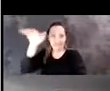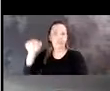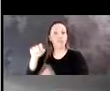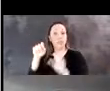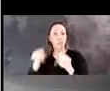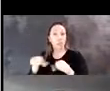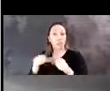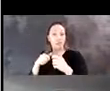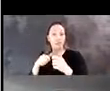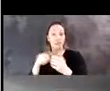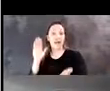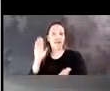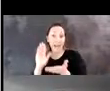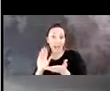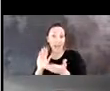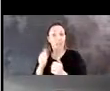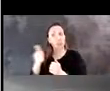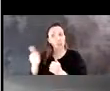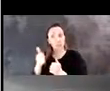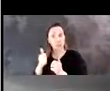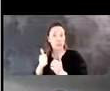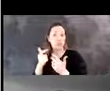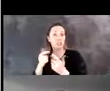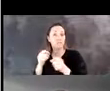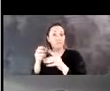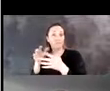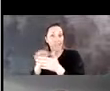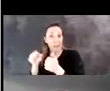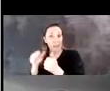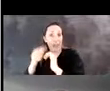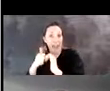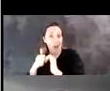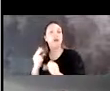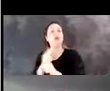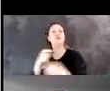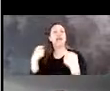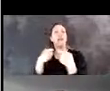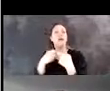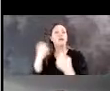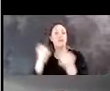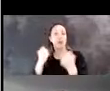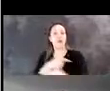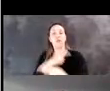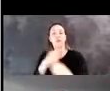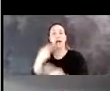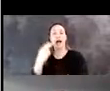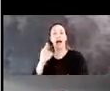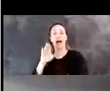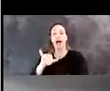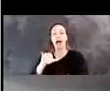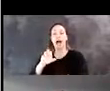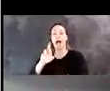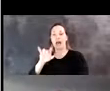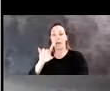can lessen your transportation footprint by using electric vehicles. You can do hybrid vehicles if for some reason electric